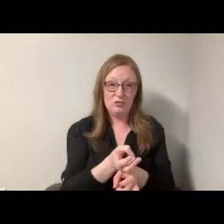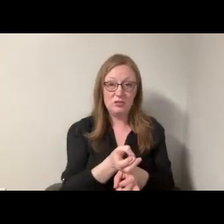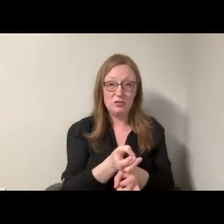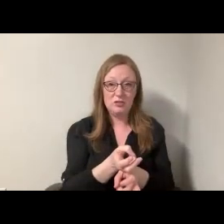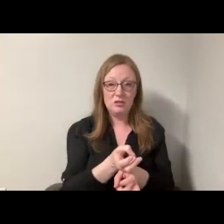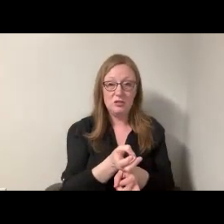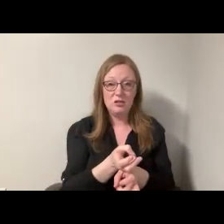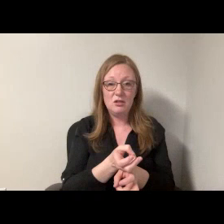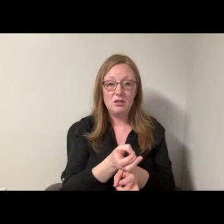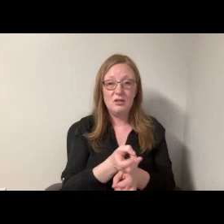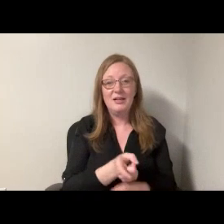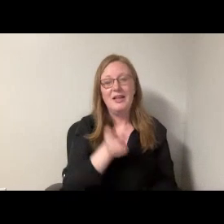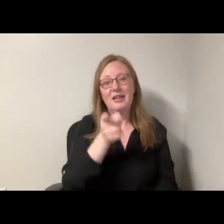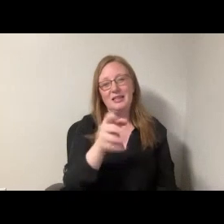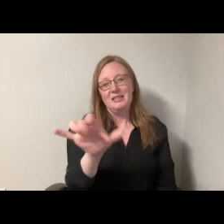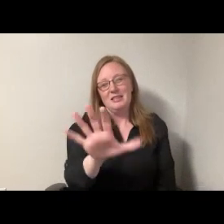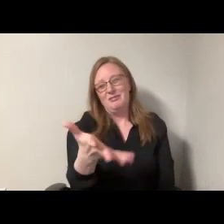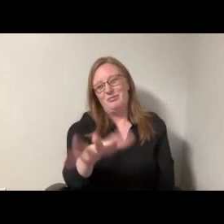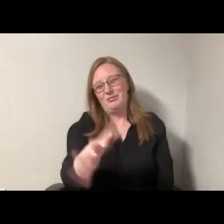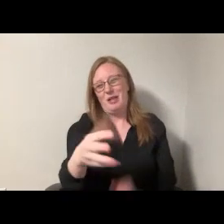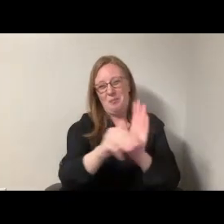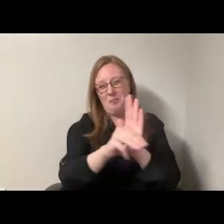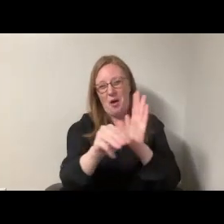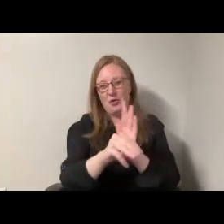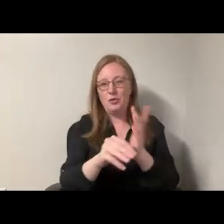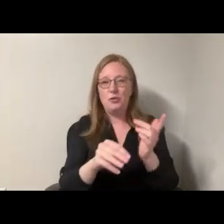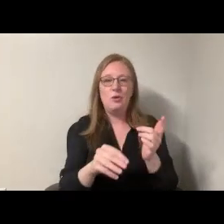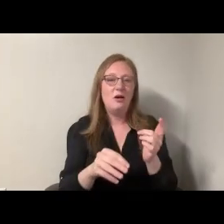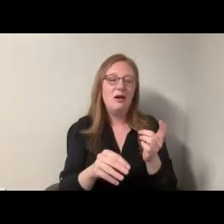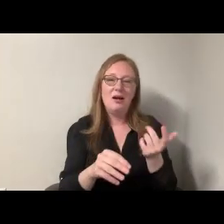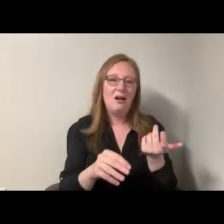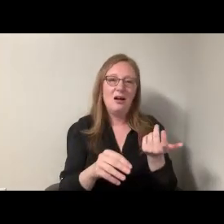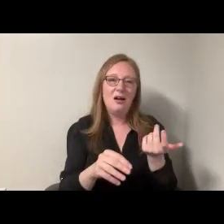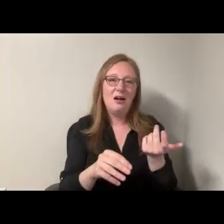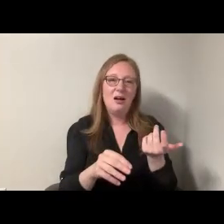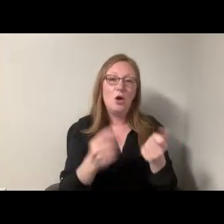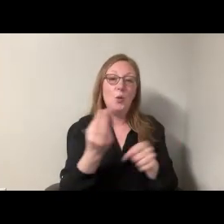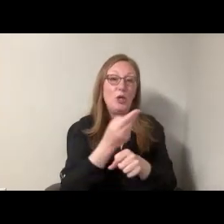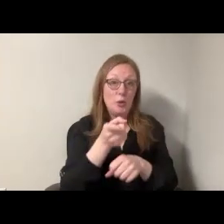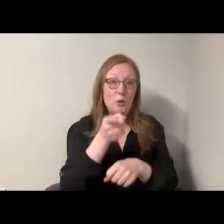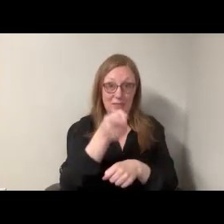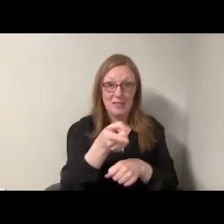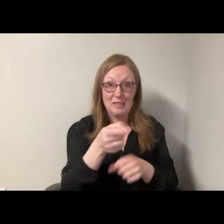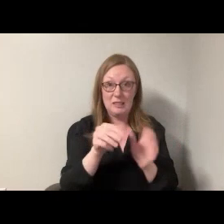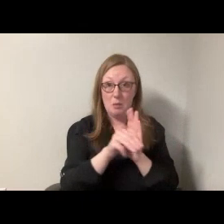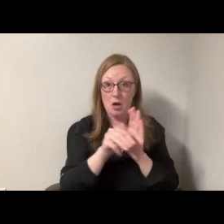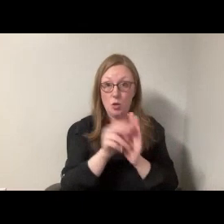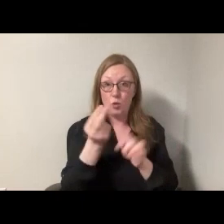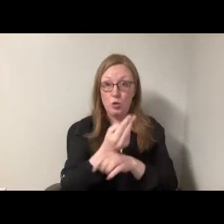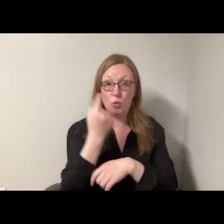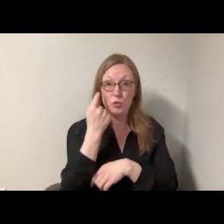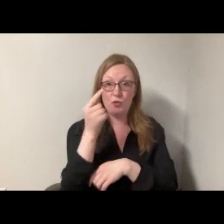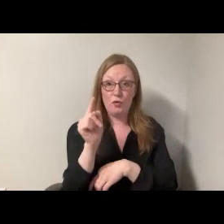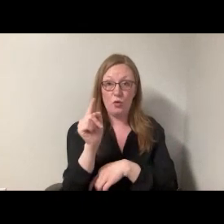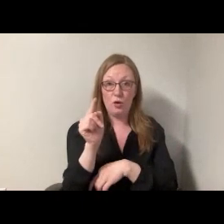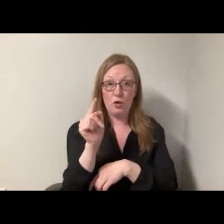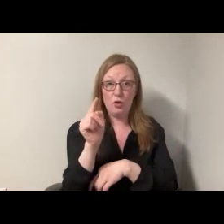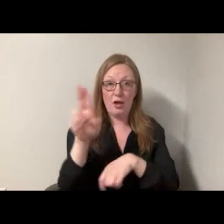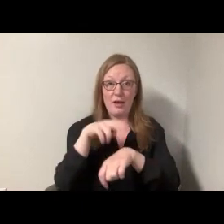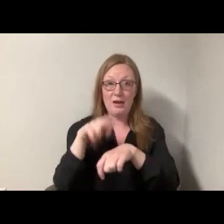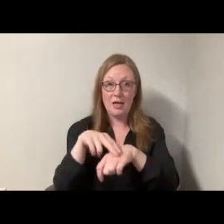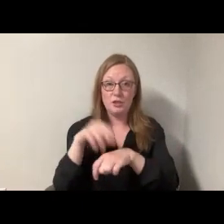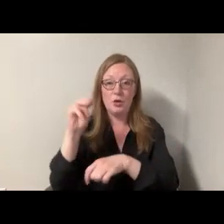use, this is kind of the model. I would use the same model, or we use the same model for the National